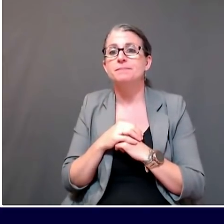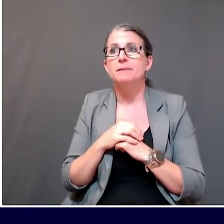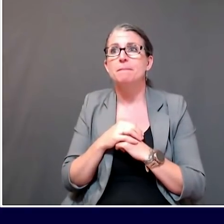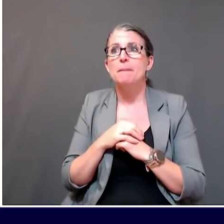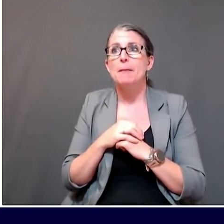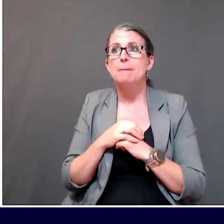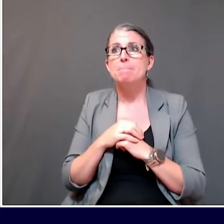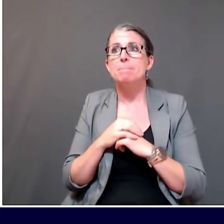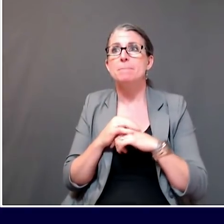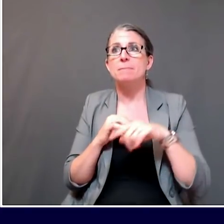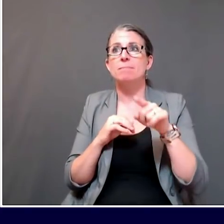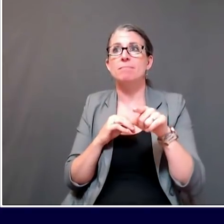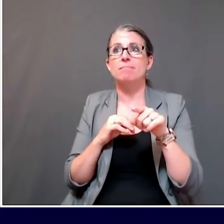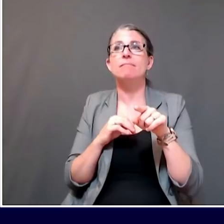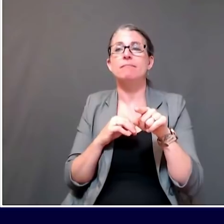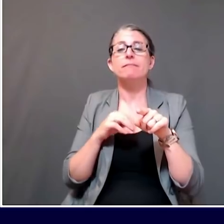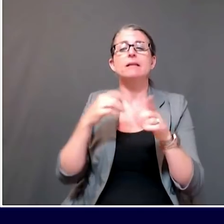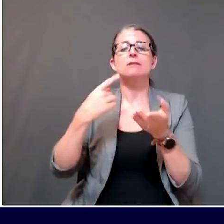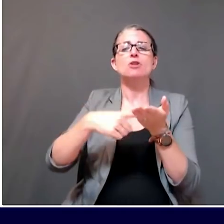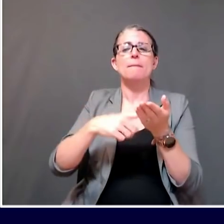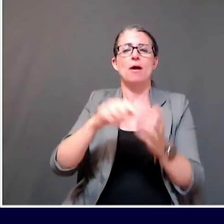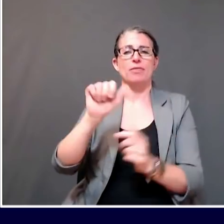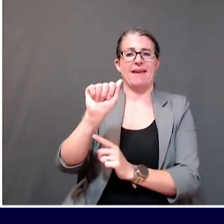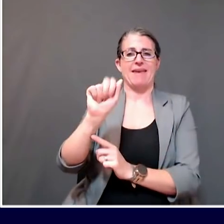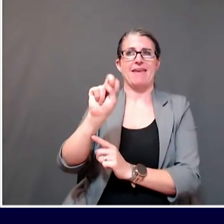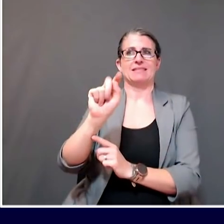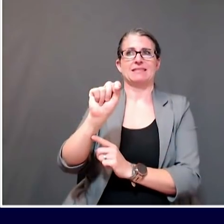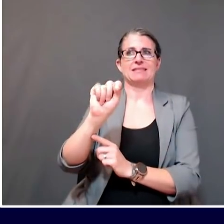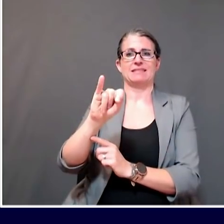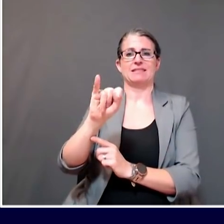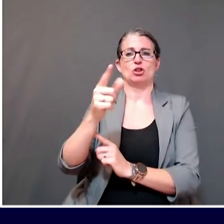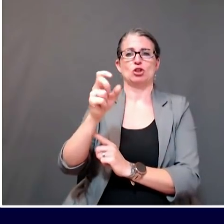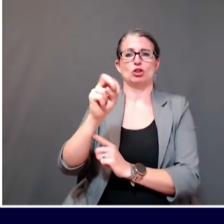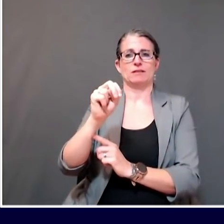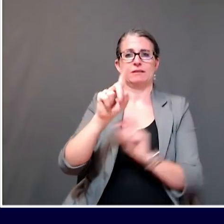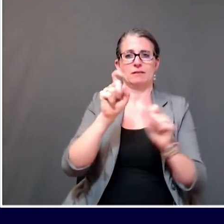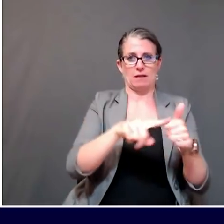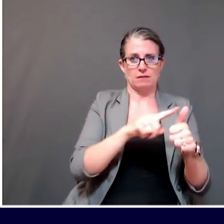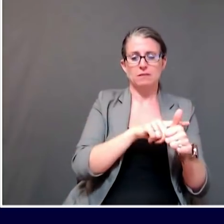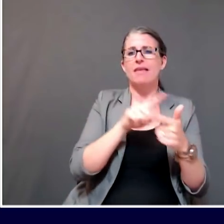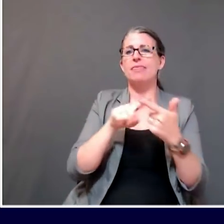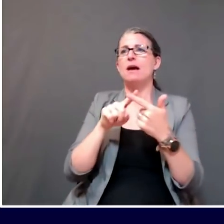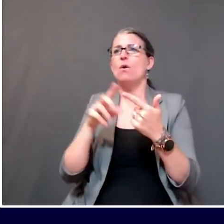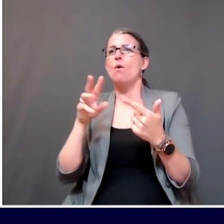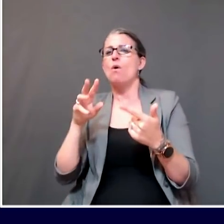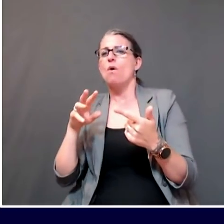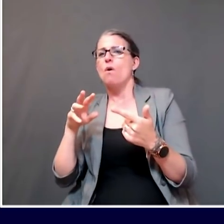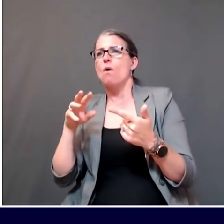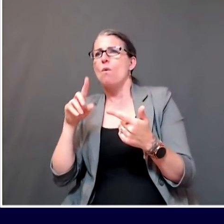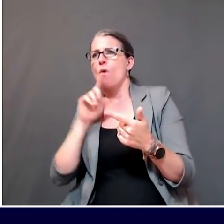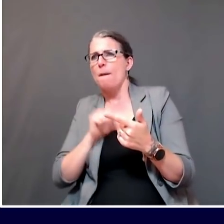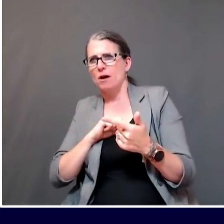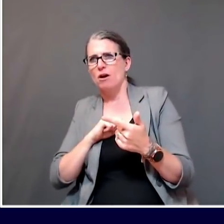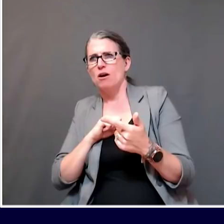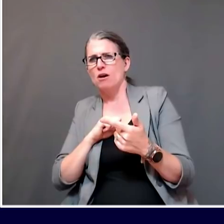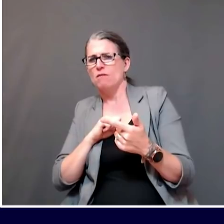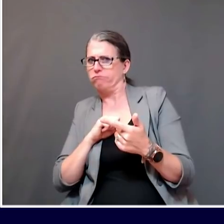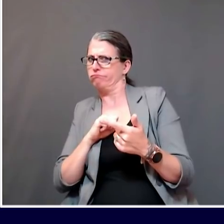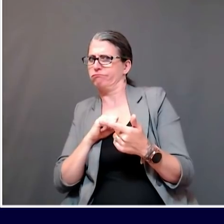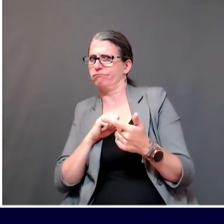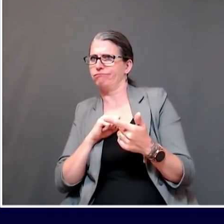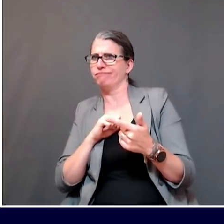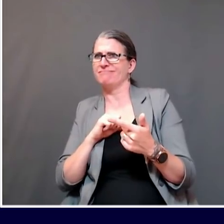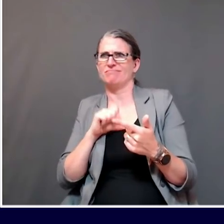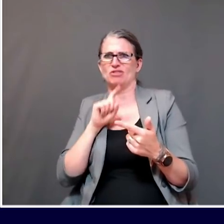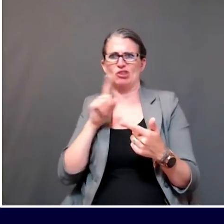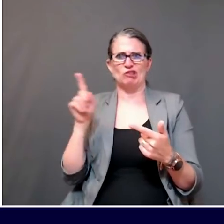tests. So on the Walmart case, can you tell us, because I'm sure this is a concern for everybody who's out shopping about what happens when there are outbreaks